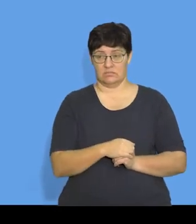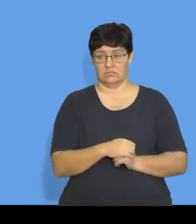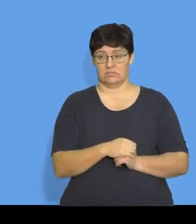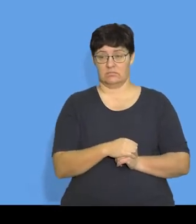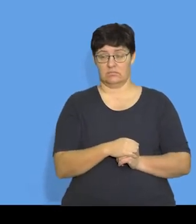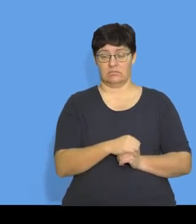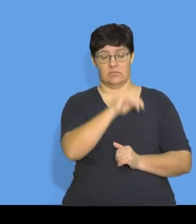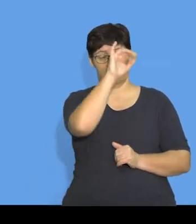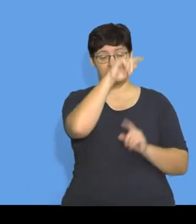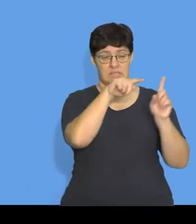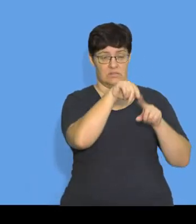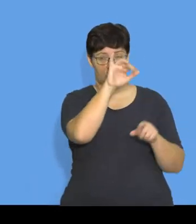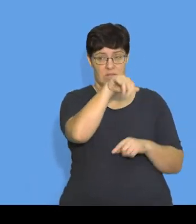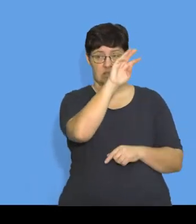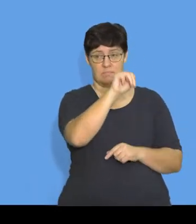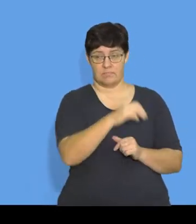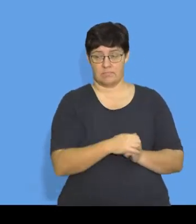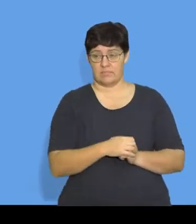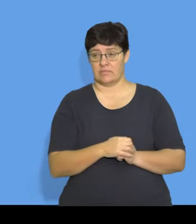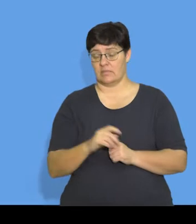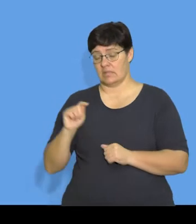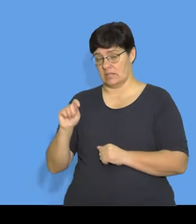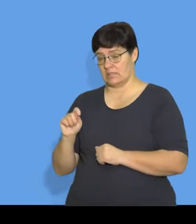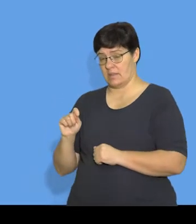y, and this is